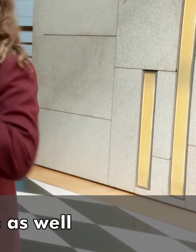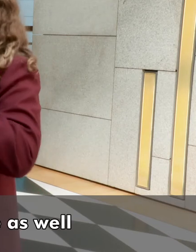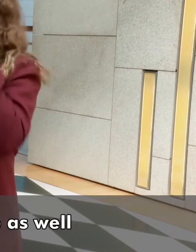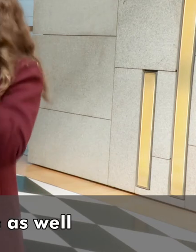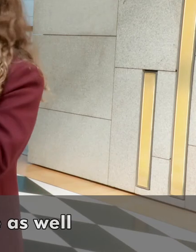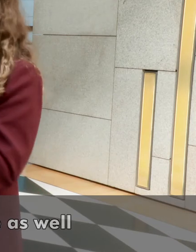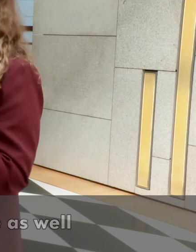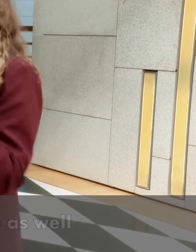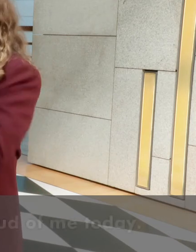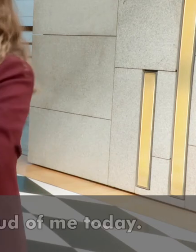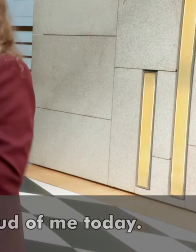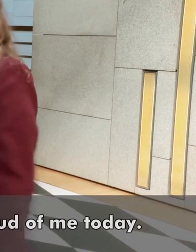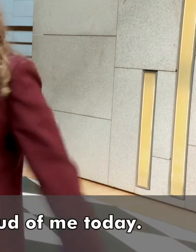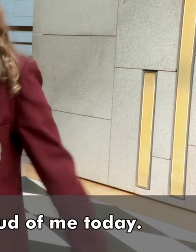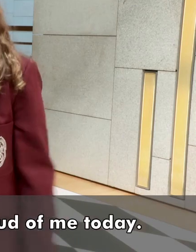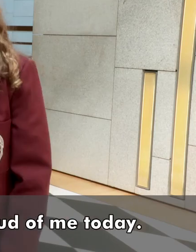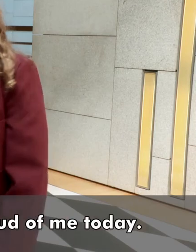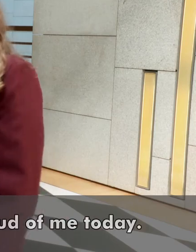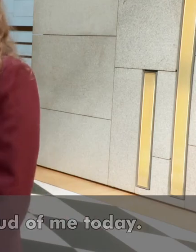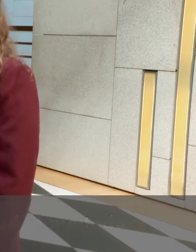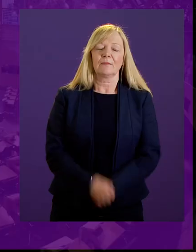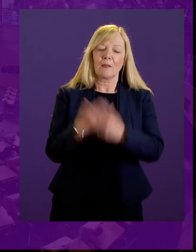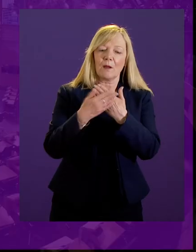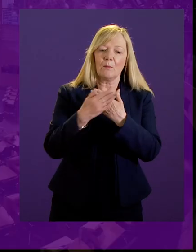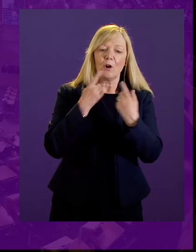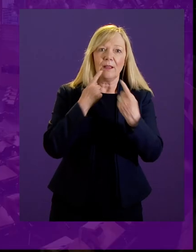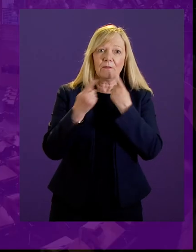have my parents with me as well, so I think they've been really proud of me today.